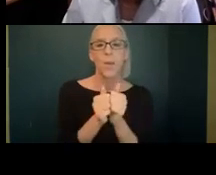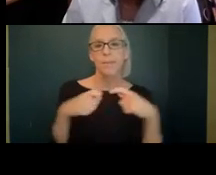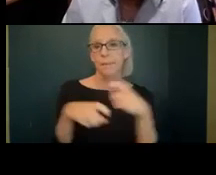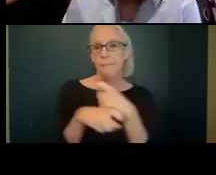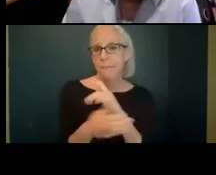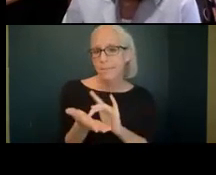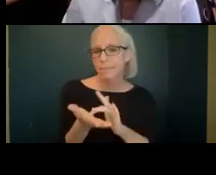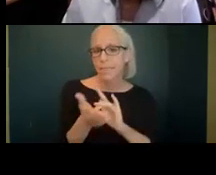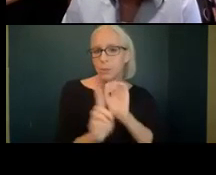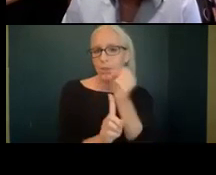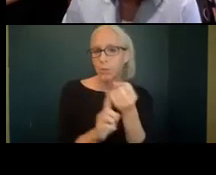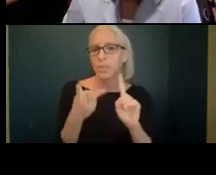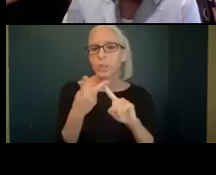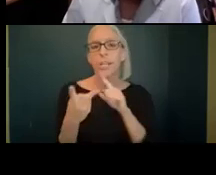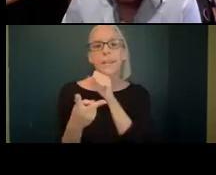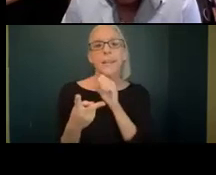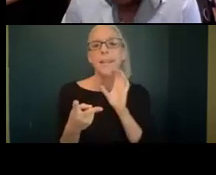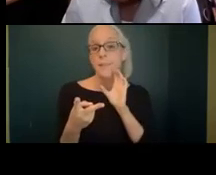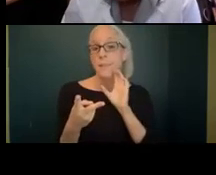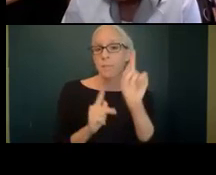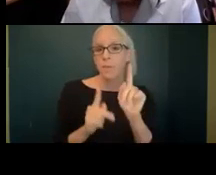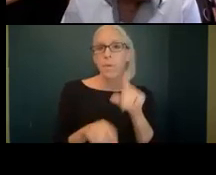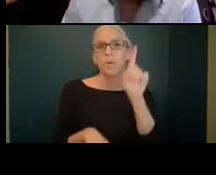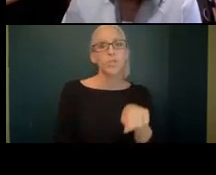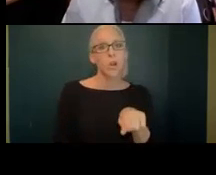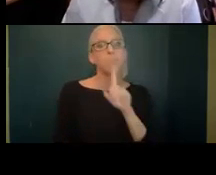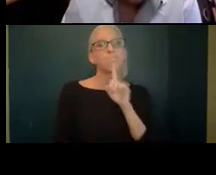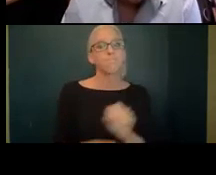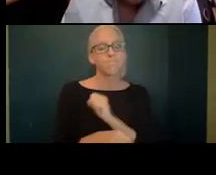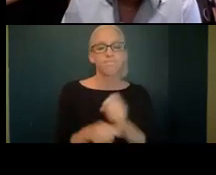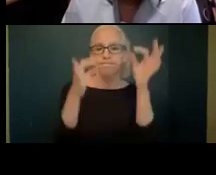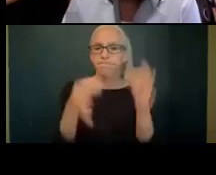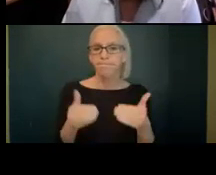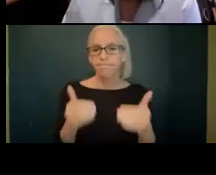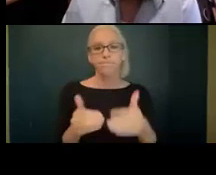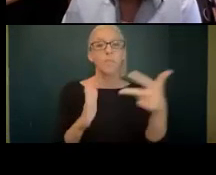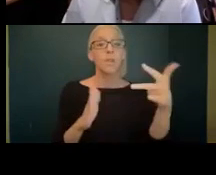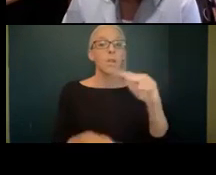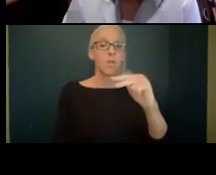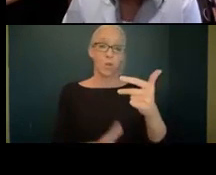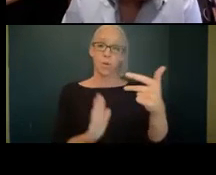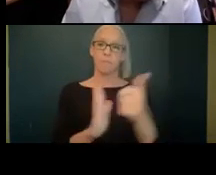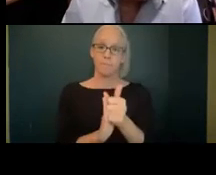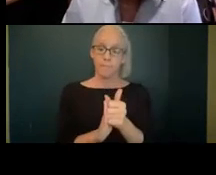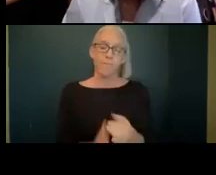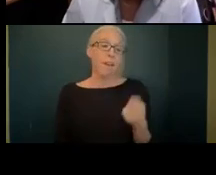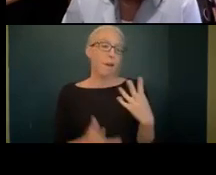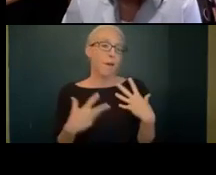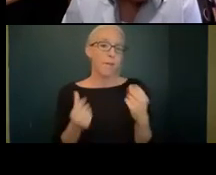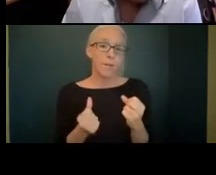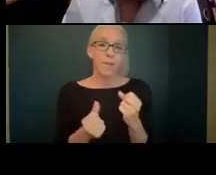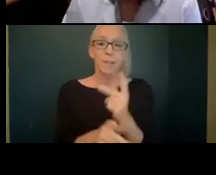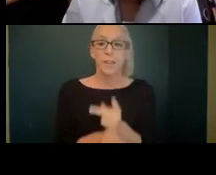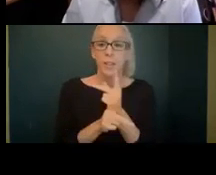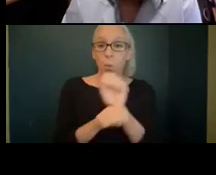medical conditions. They should definitely be getting their booster. Other people who feel at their risk, for example, healthcare workers or something like that,